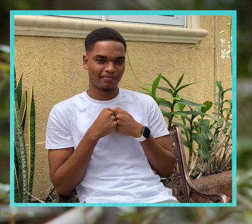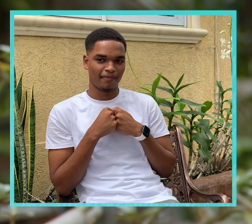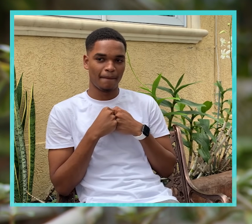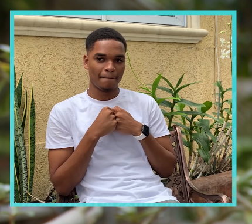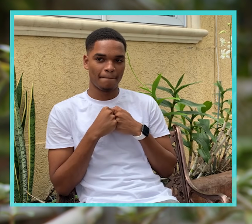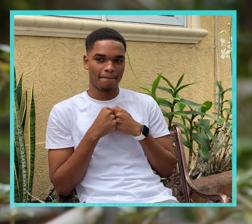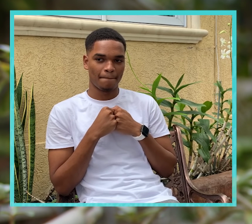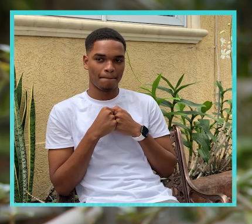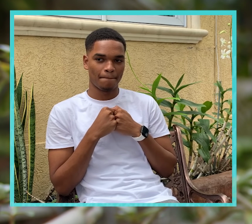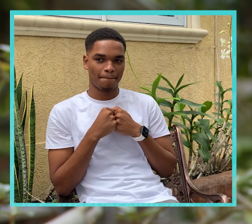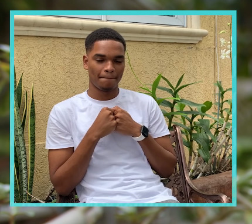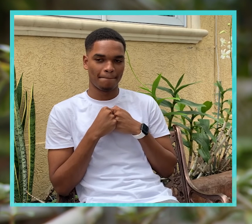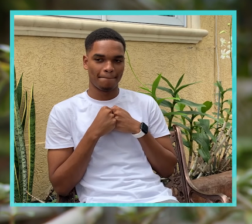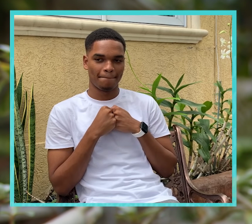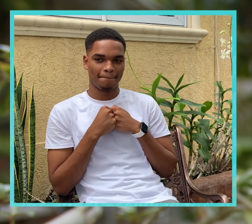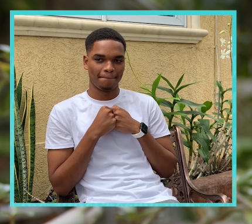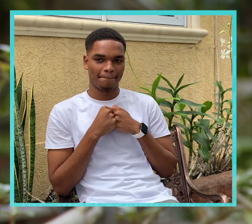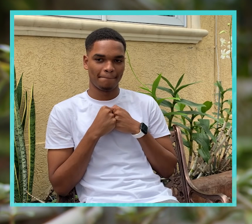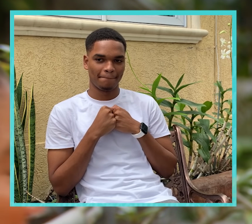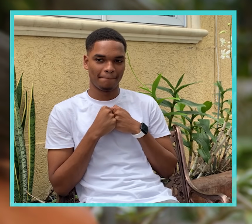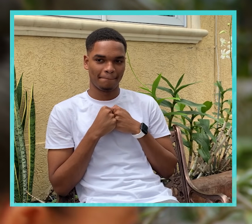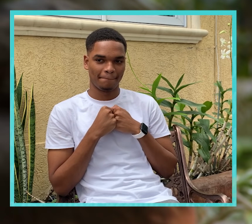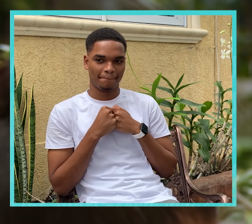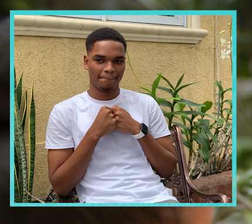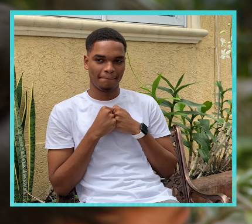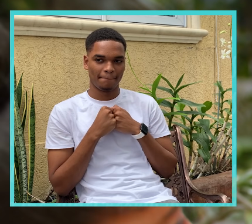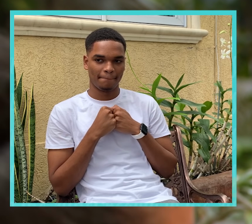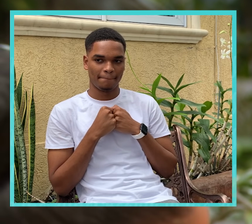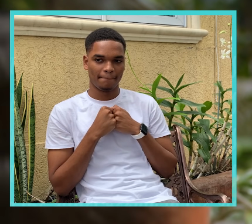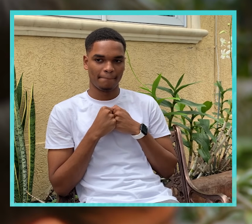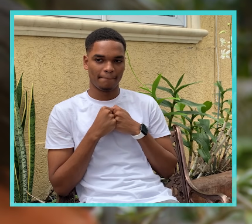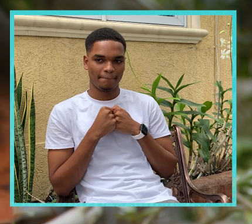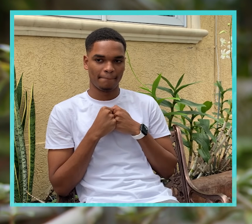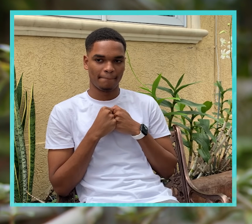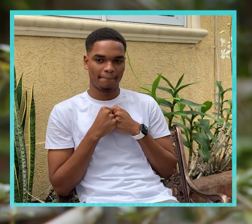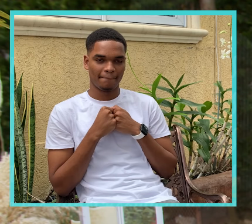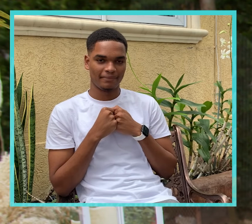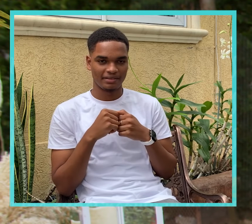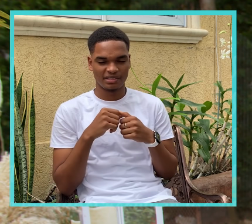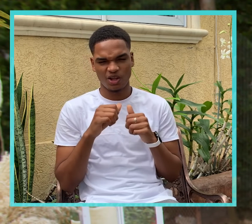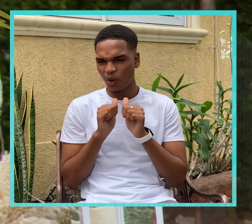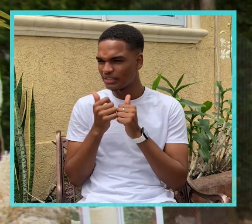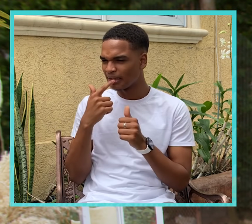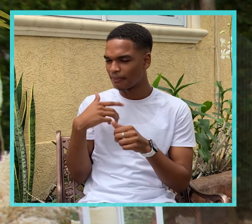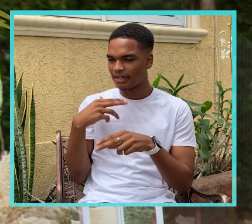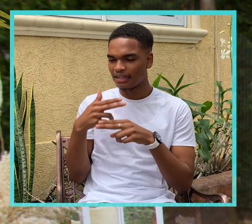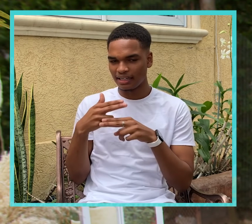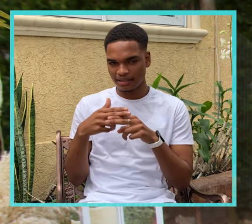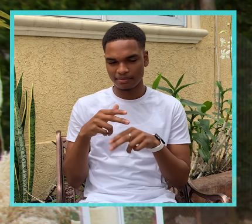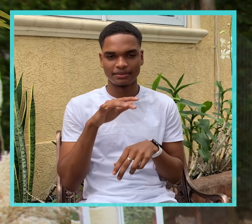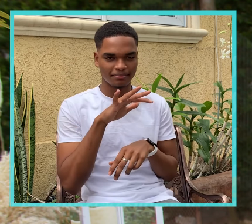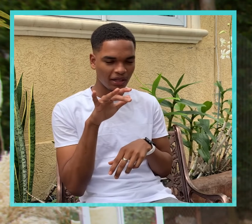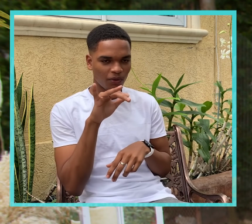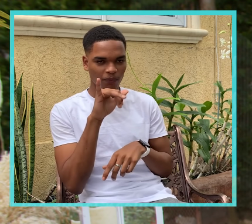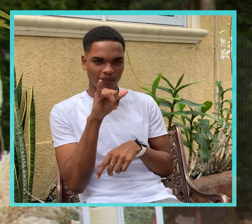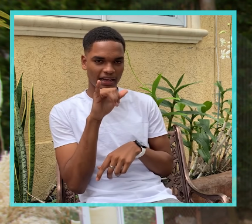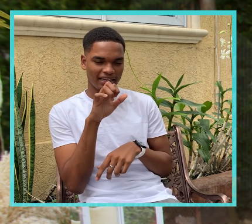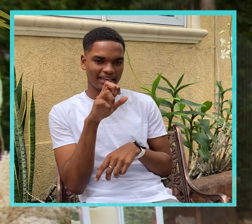Odyssey with Yendi. Oh, wait. How do you say my name? Spelling Y-E-N